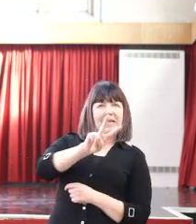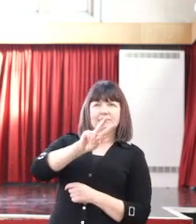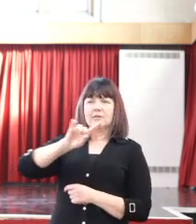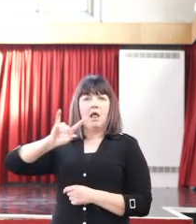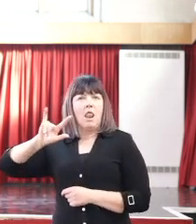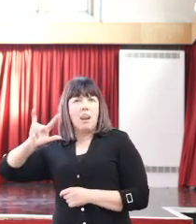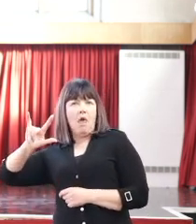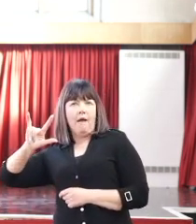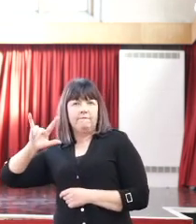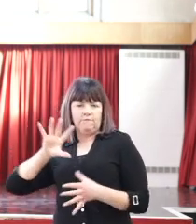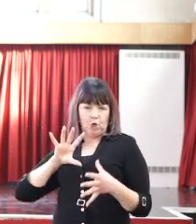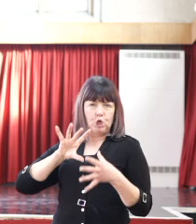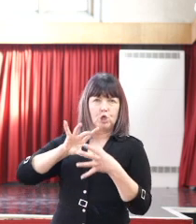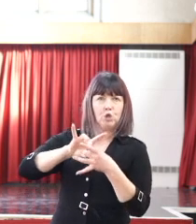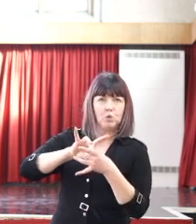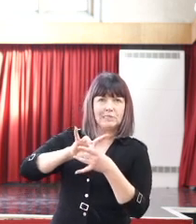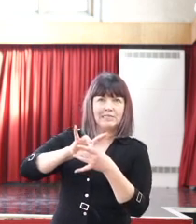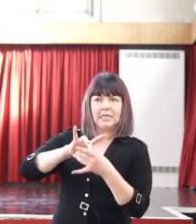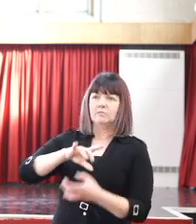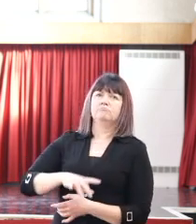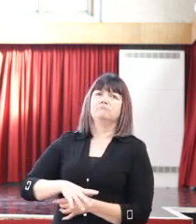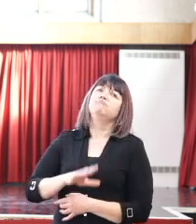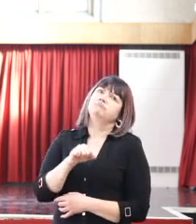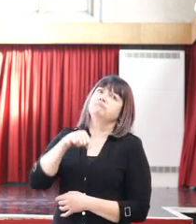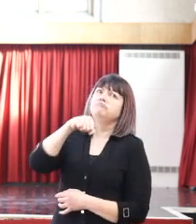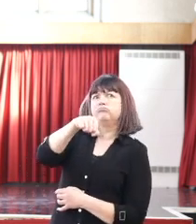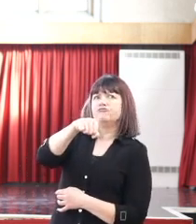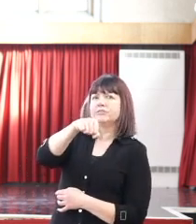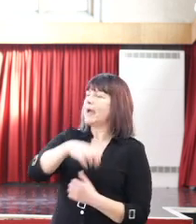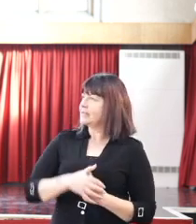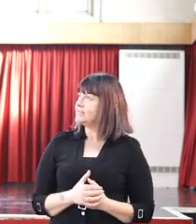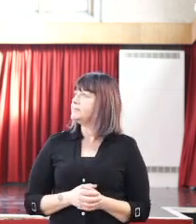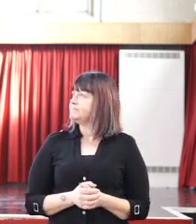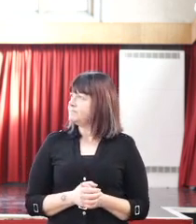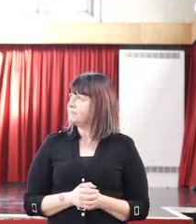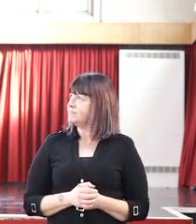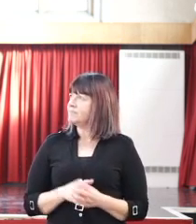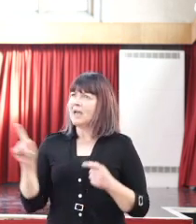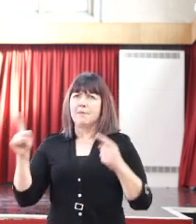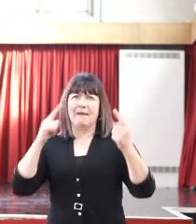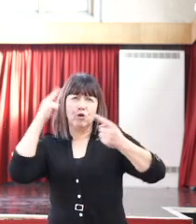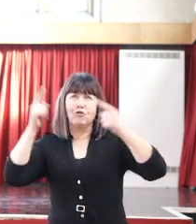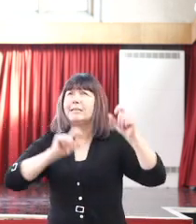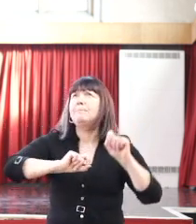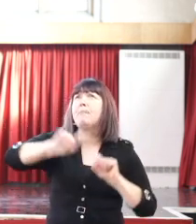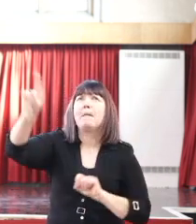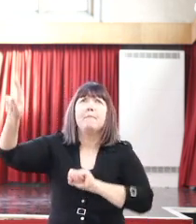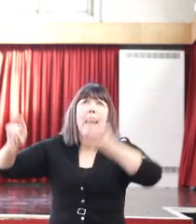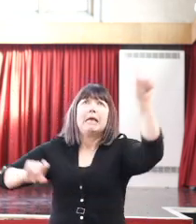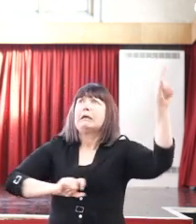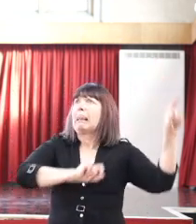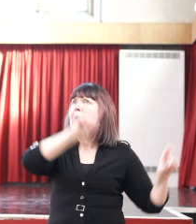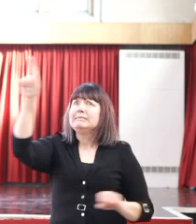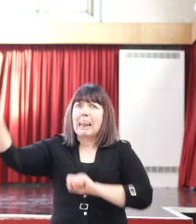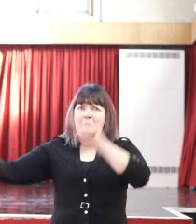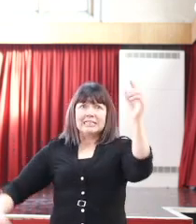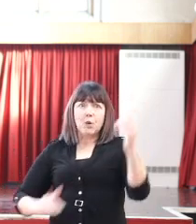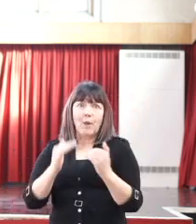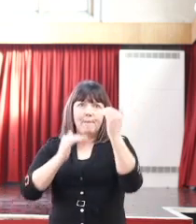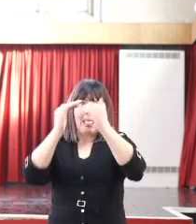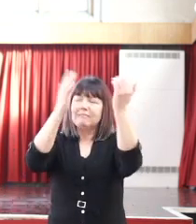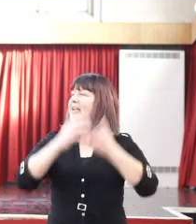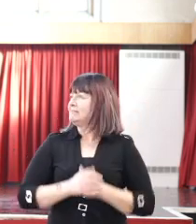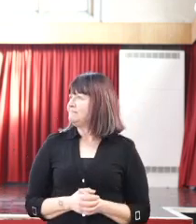building. Peace, love, unity, respect. There's a bit of crazy laser over the top of the building. Unity,